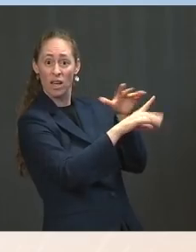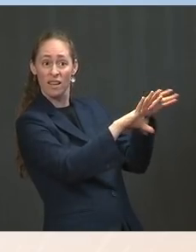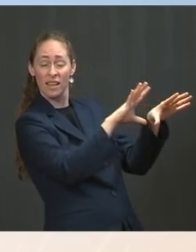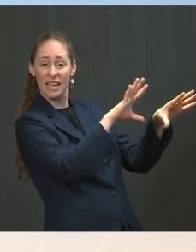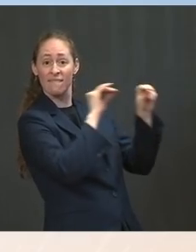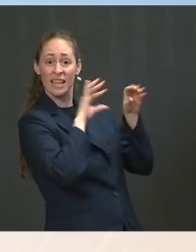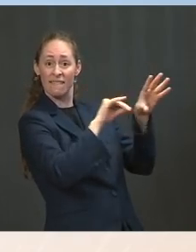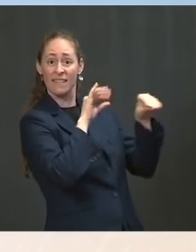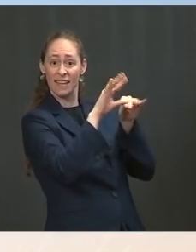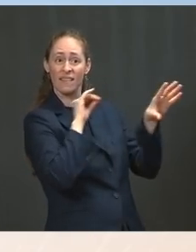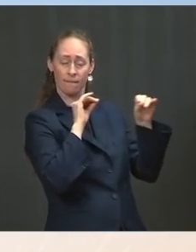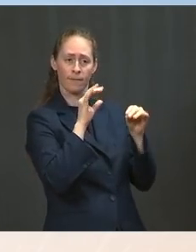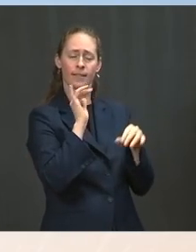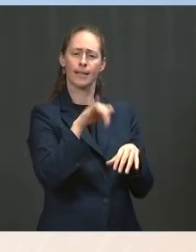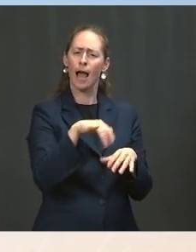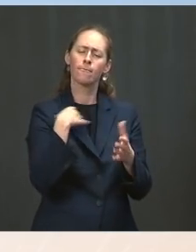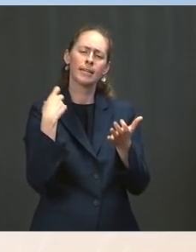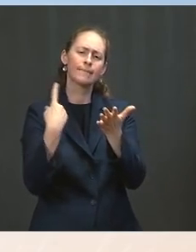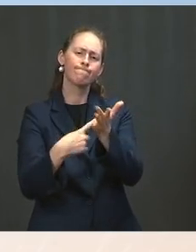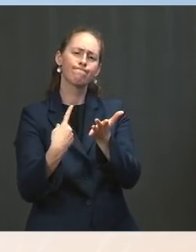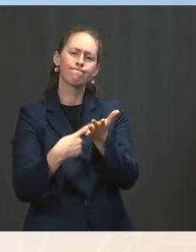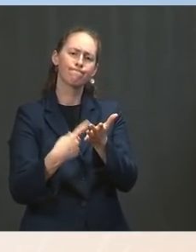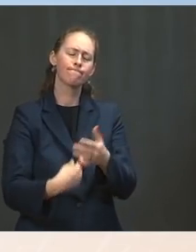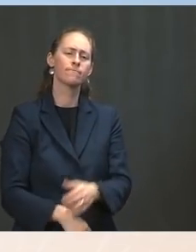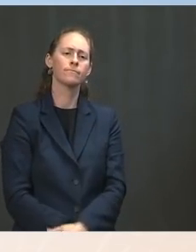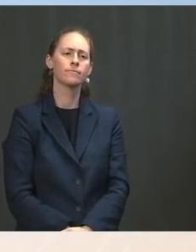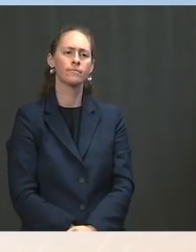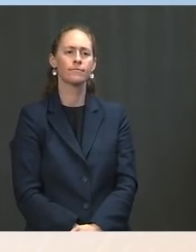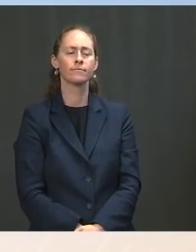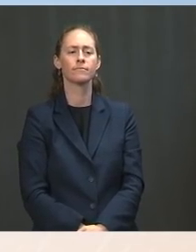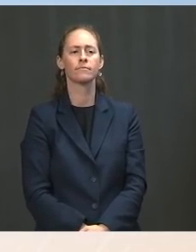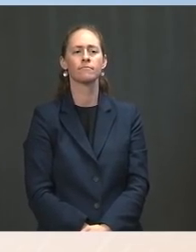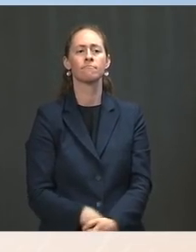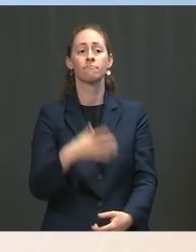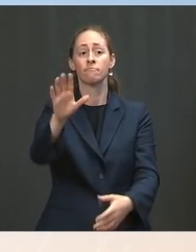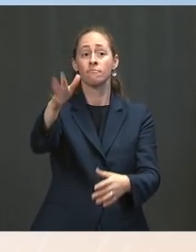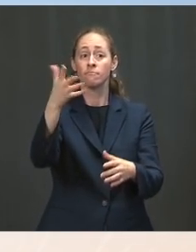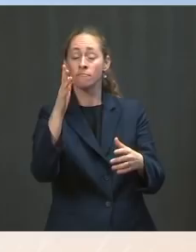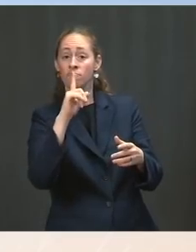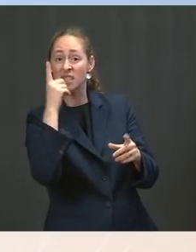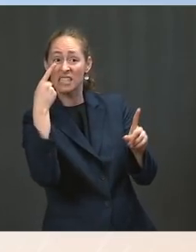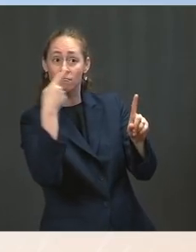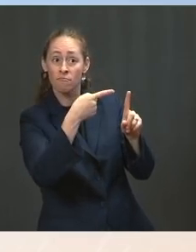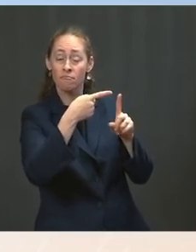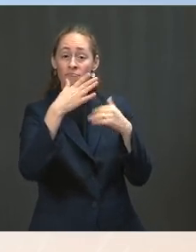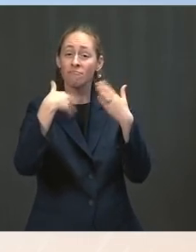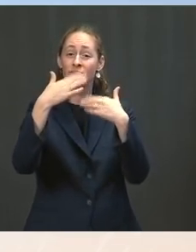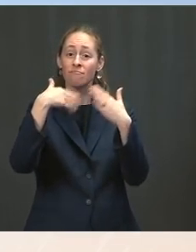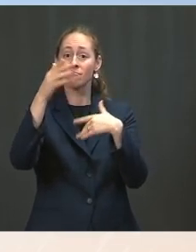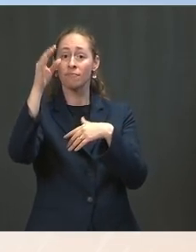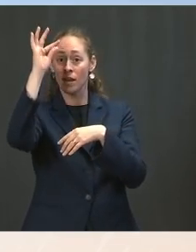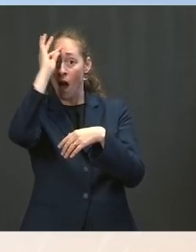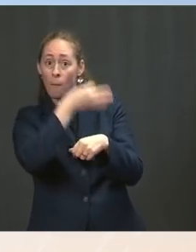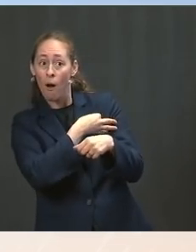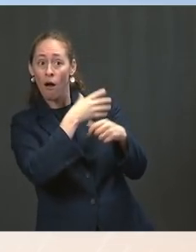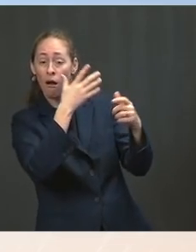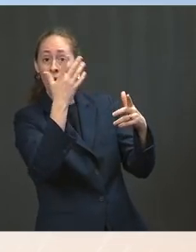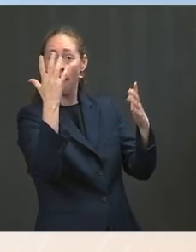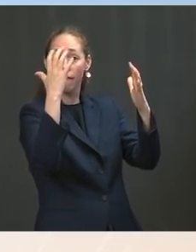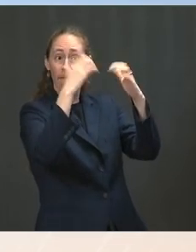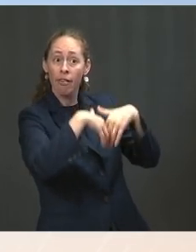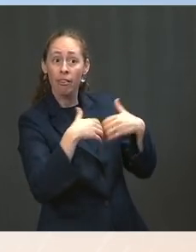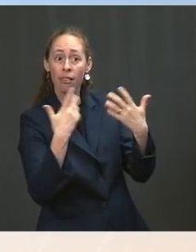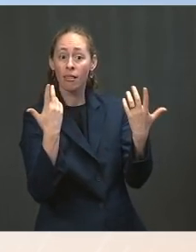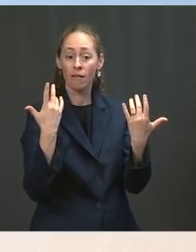messaging. Whether Kabul fell in August or September or December or next August,